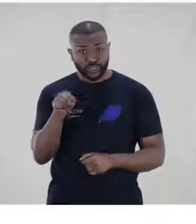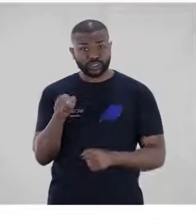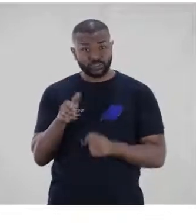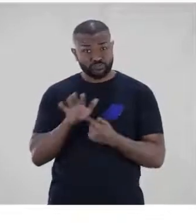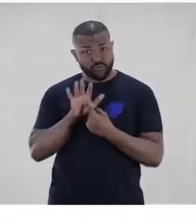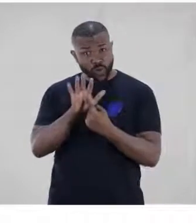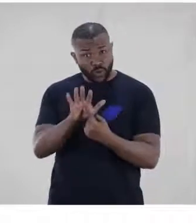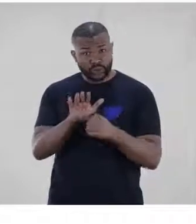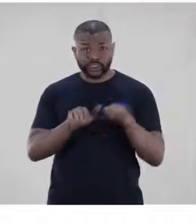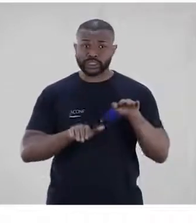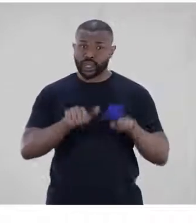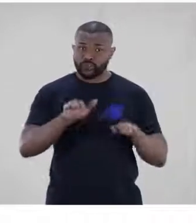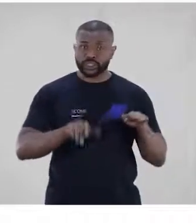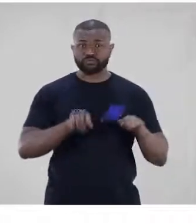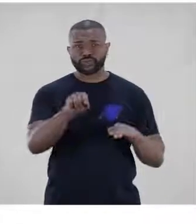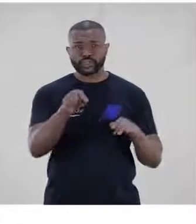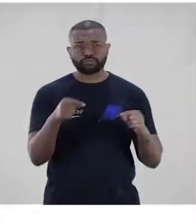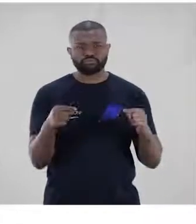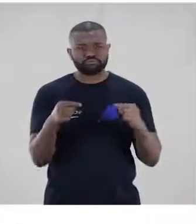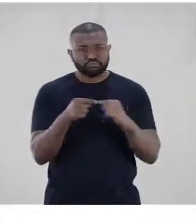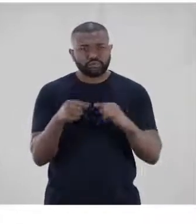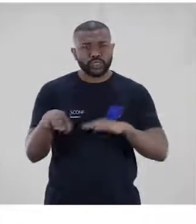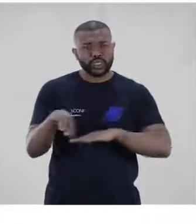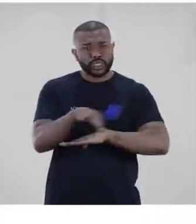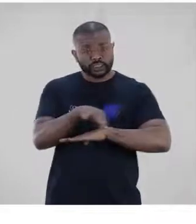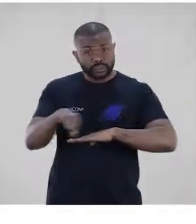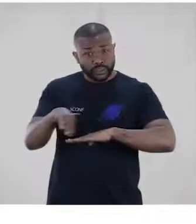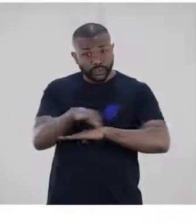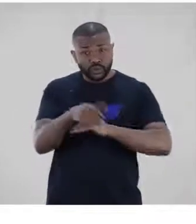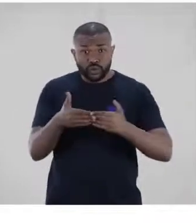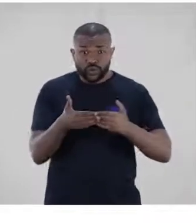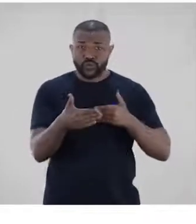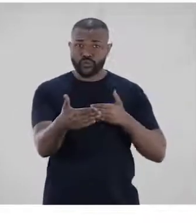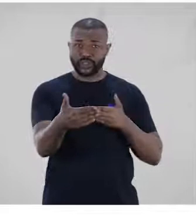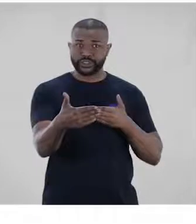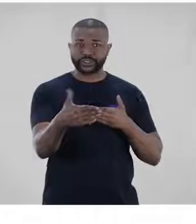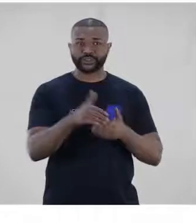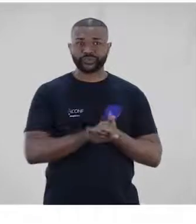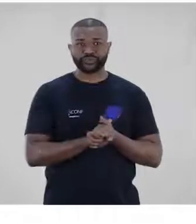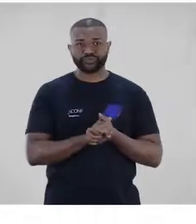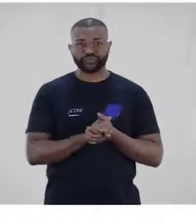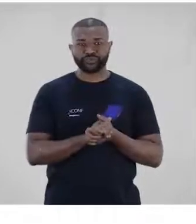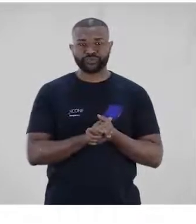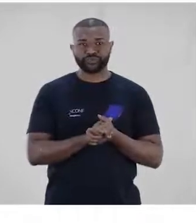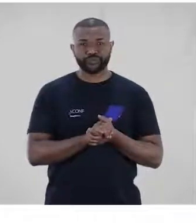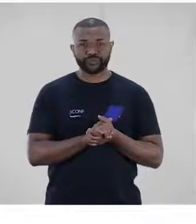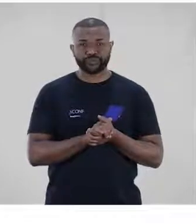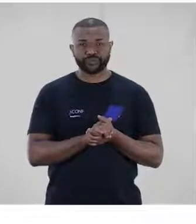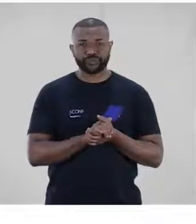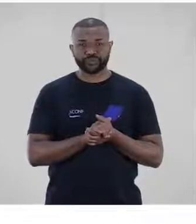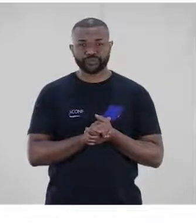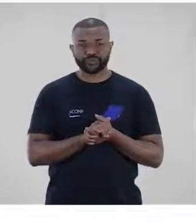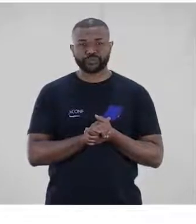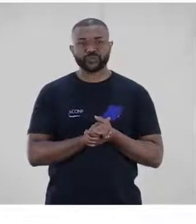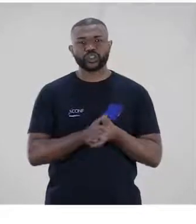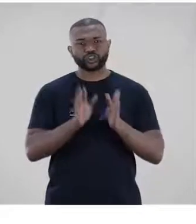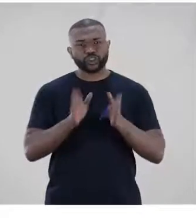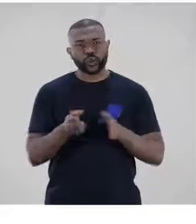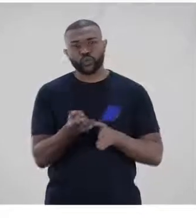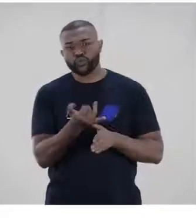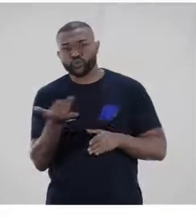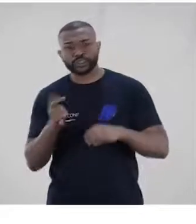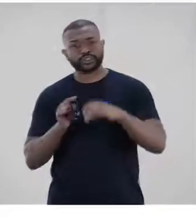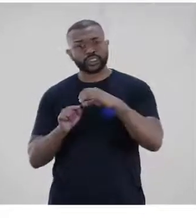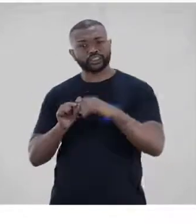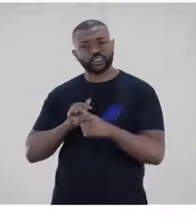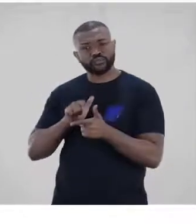slide, it might have something to do with the architecture that you have deployed. And a lot of our